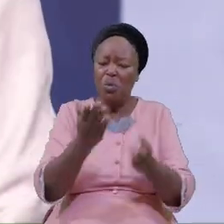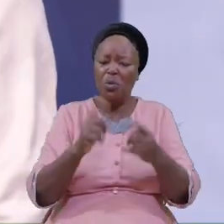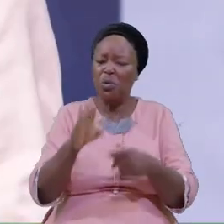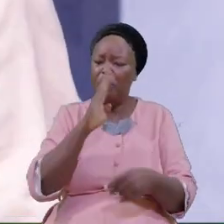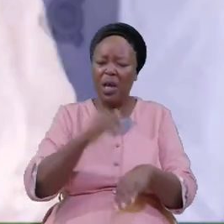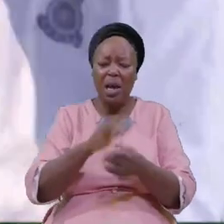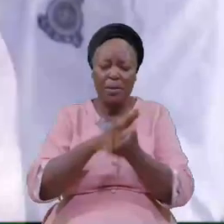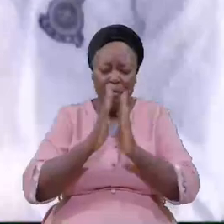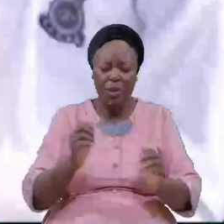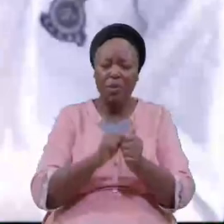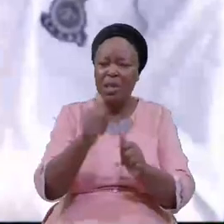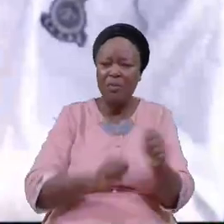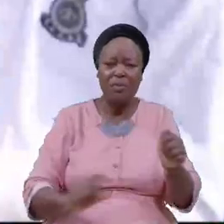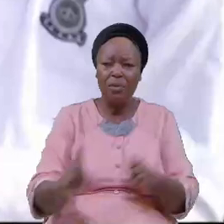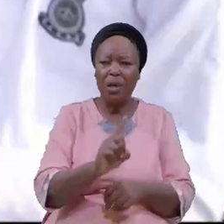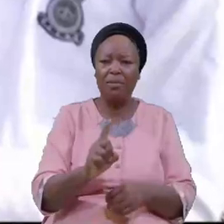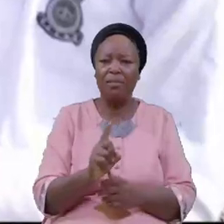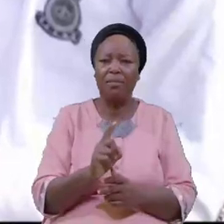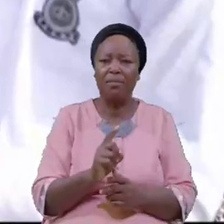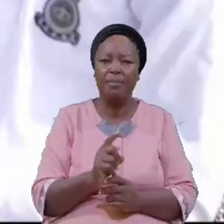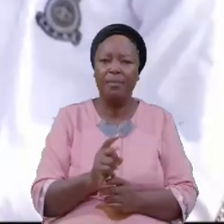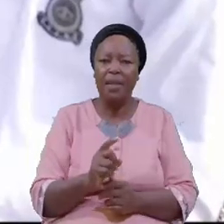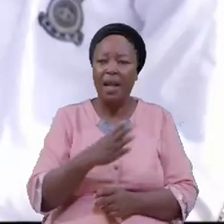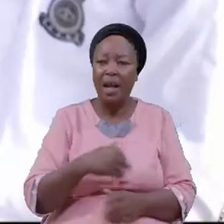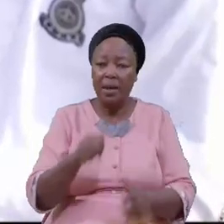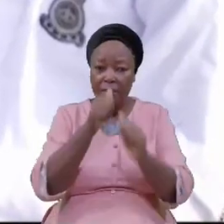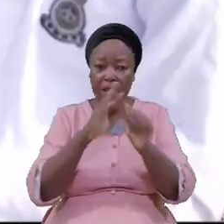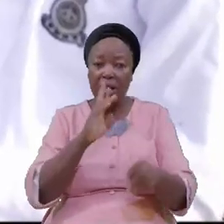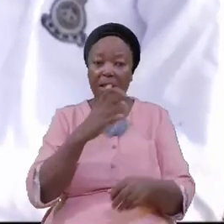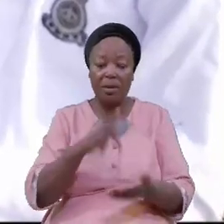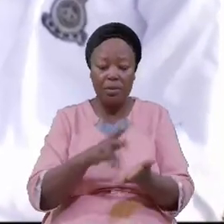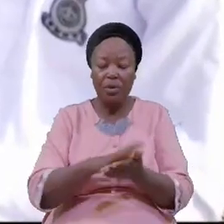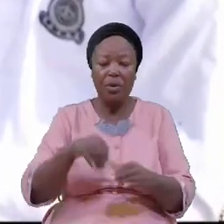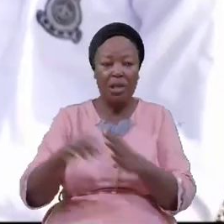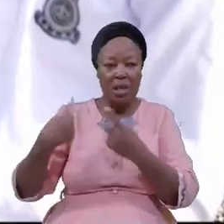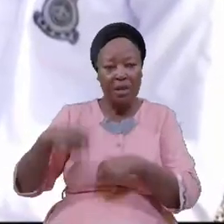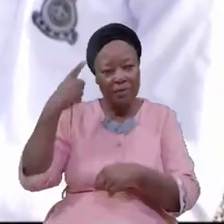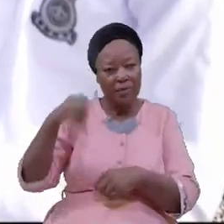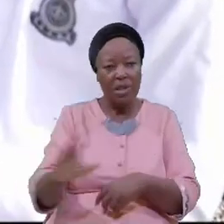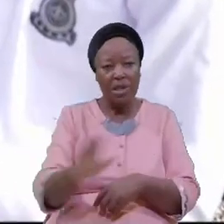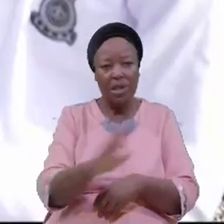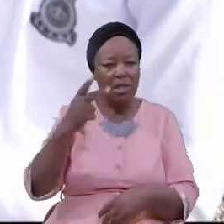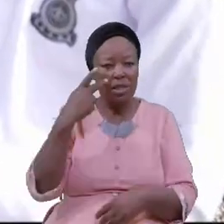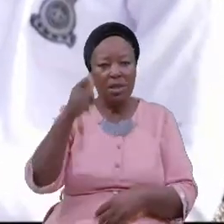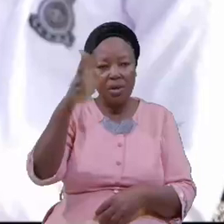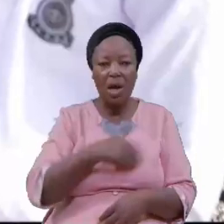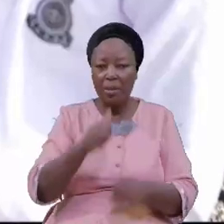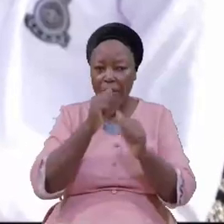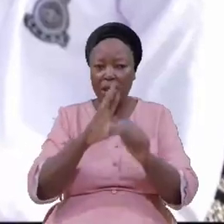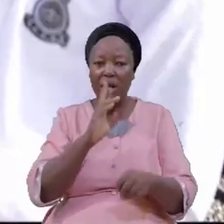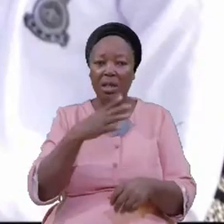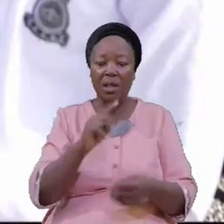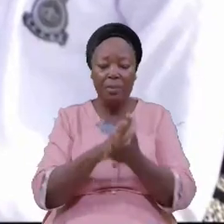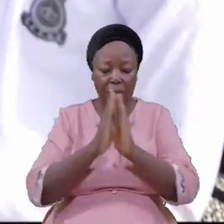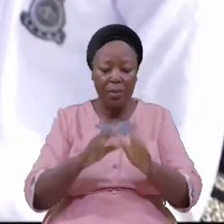everybody. Nous voulons être en paix avec tout le monde. And blessed are the pure in heart, for they shall see God. And blessed are the peacemakers,